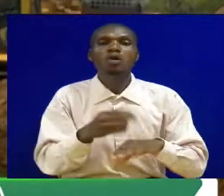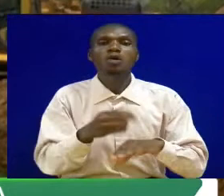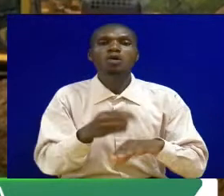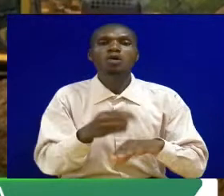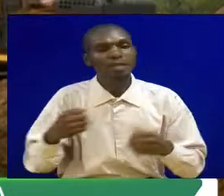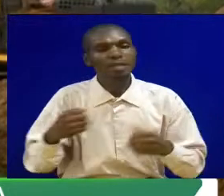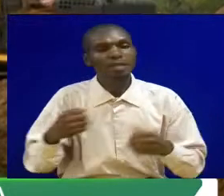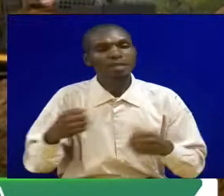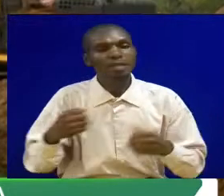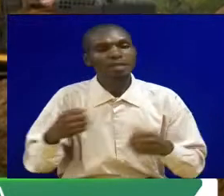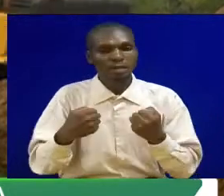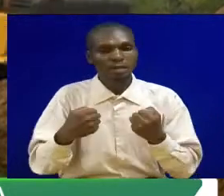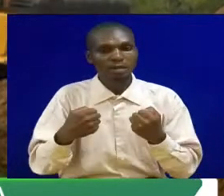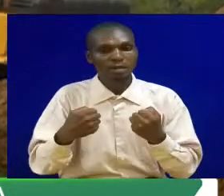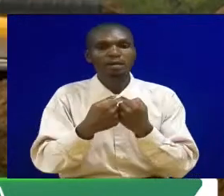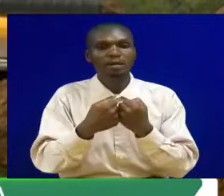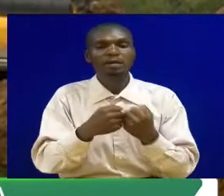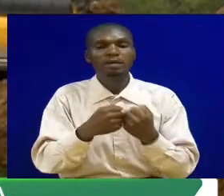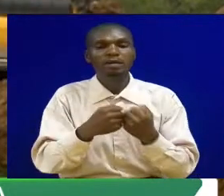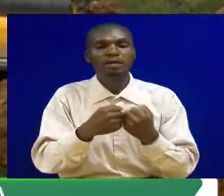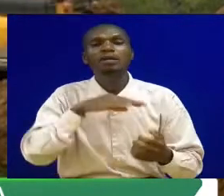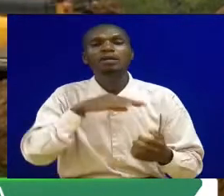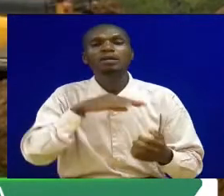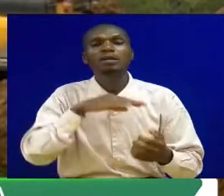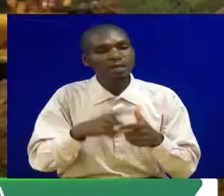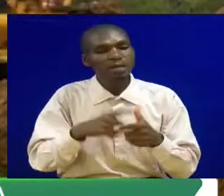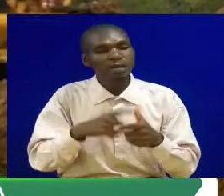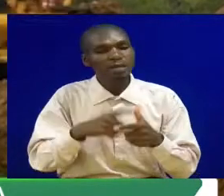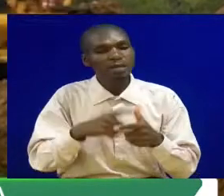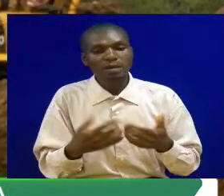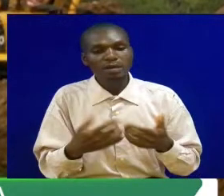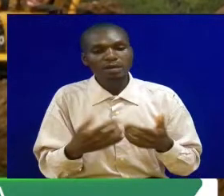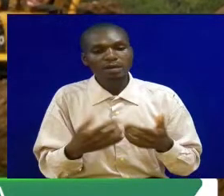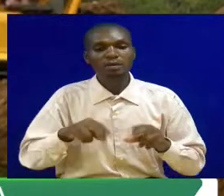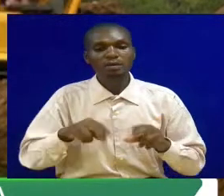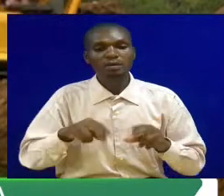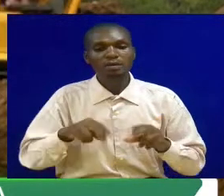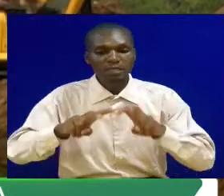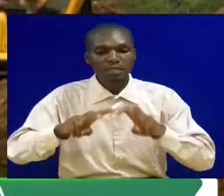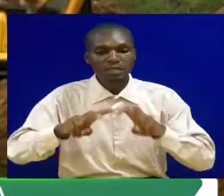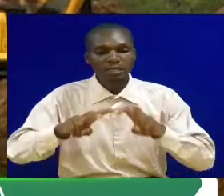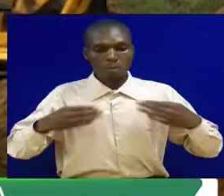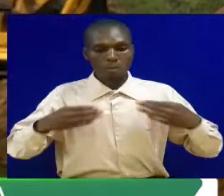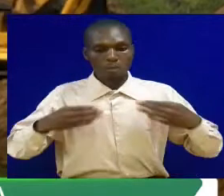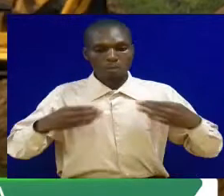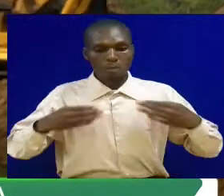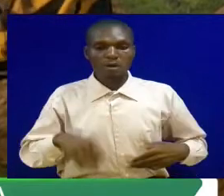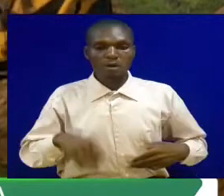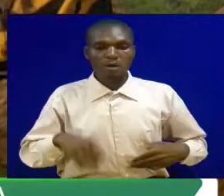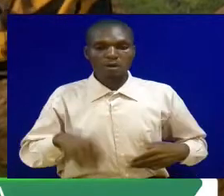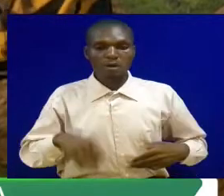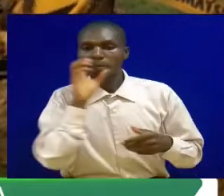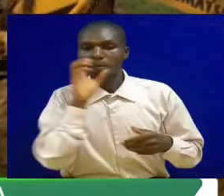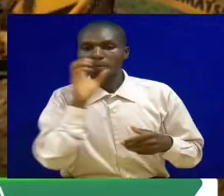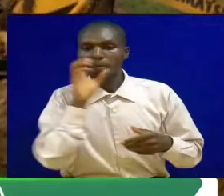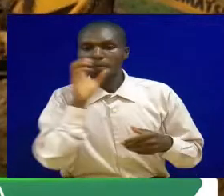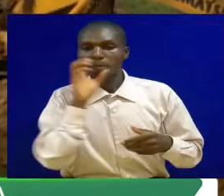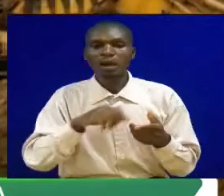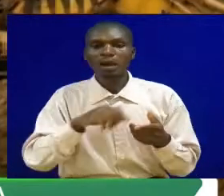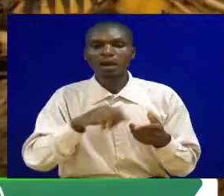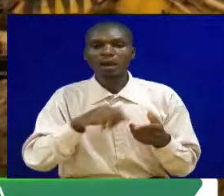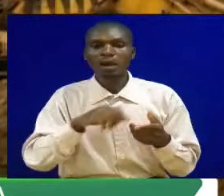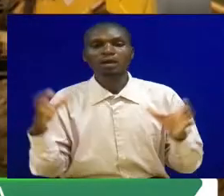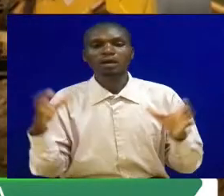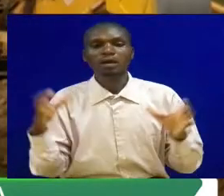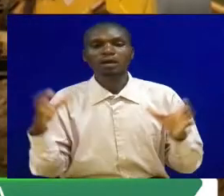rituko kurinde wekera boniga nigo emebere yabo etarato kamana togo kwana chinsa bunechiga kurinde nigo bone byombo bya serikali bigendeta wesokia